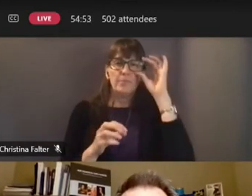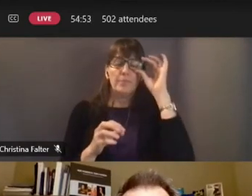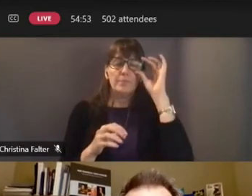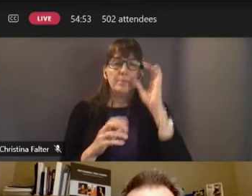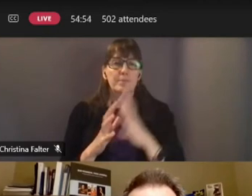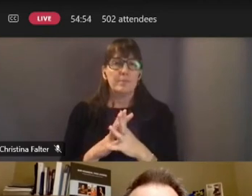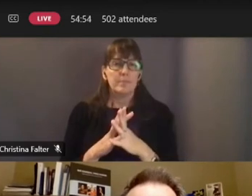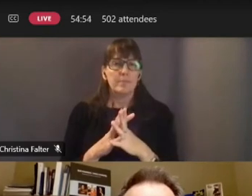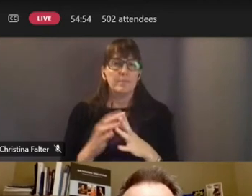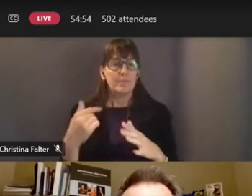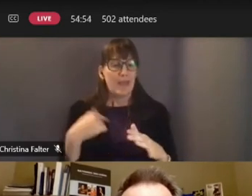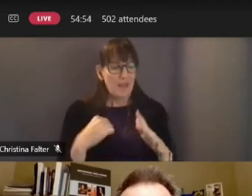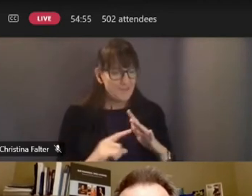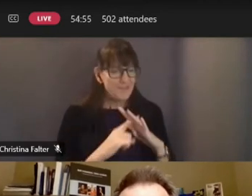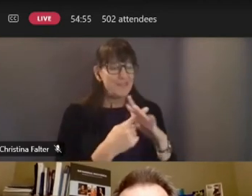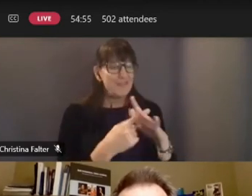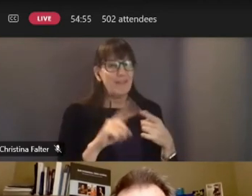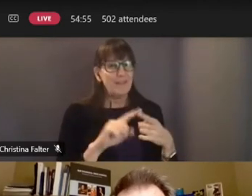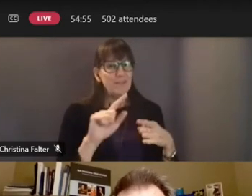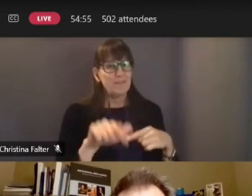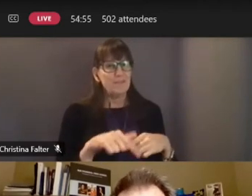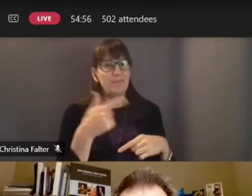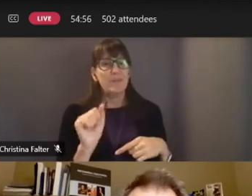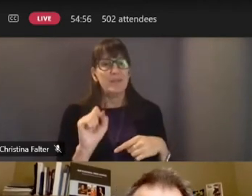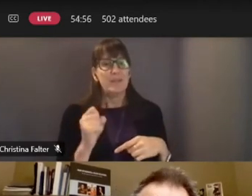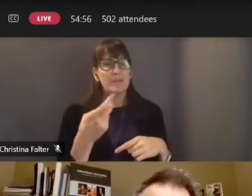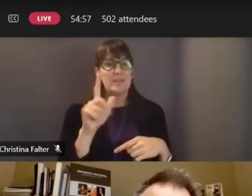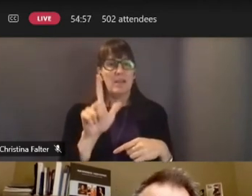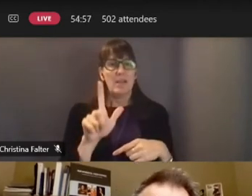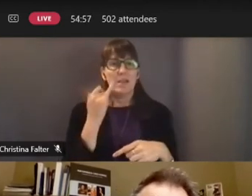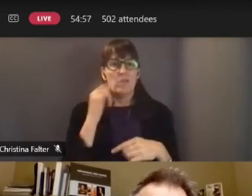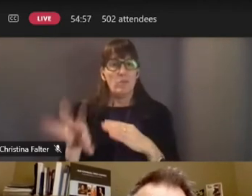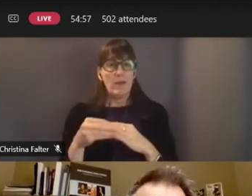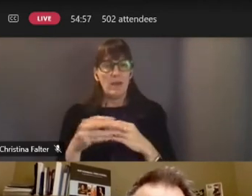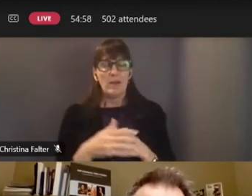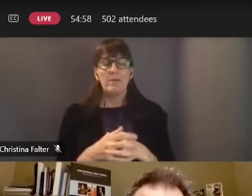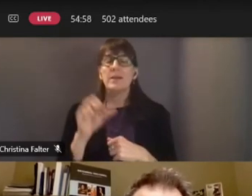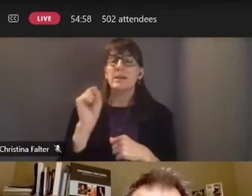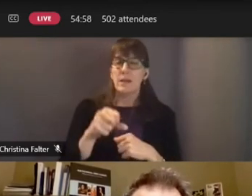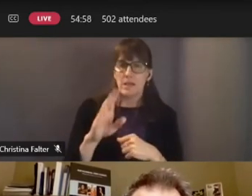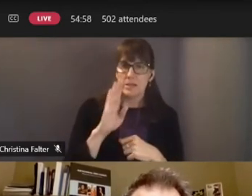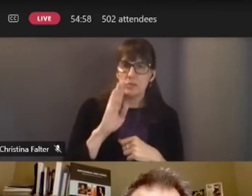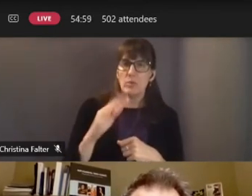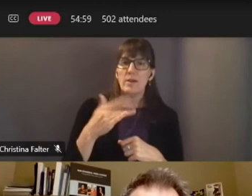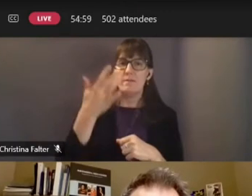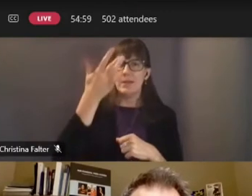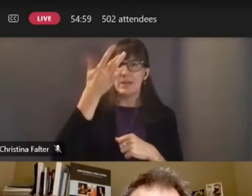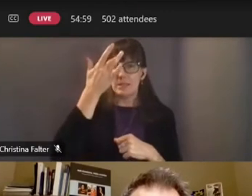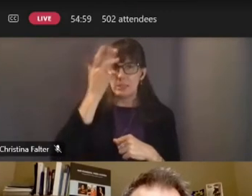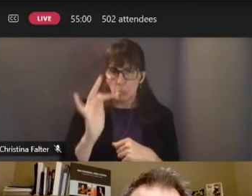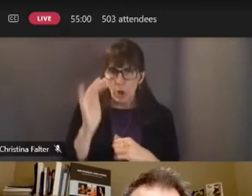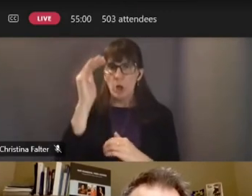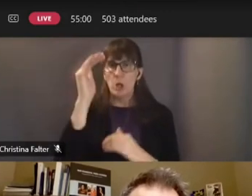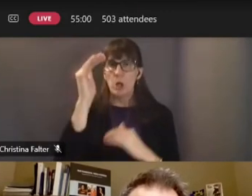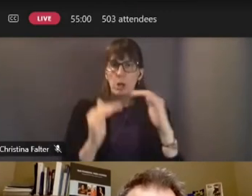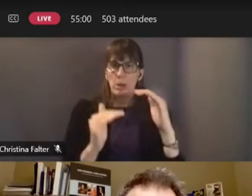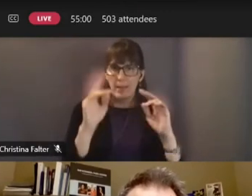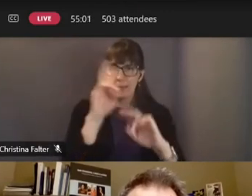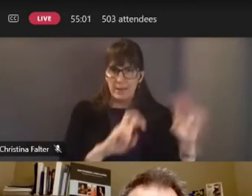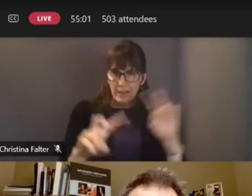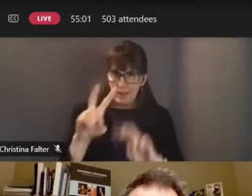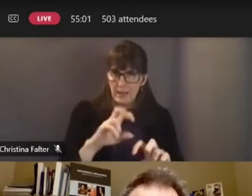I will start, and then Cashelle, if you wanted to add on. Yes, there will definitely be the Smarter Balanced Assessment, which is the state required state